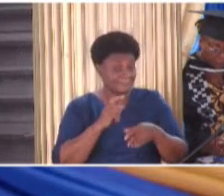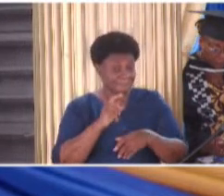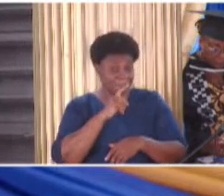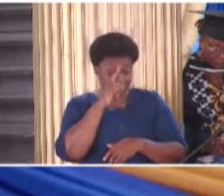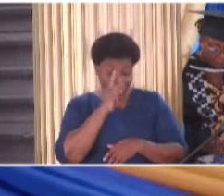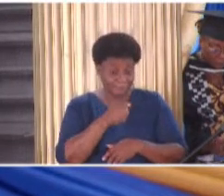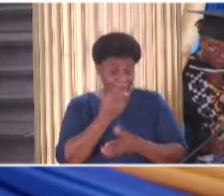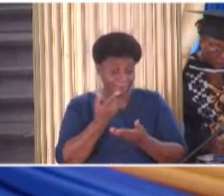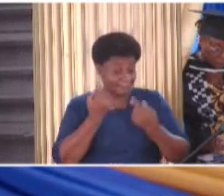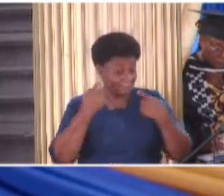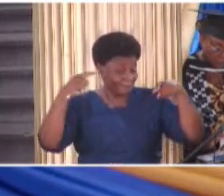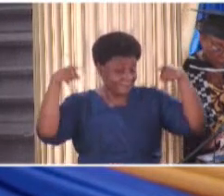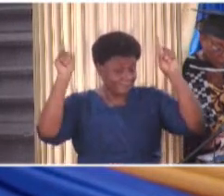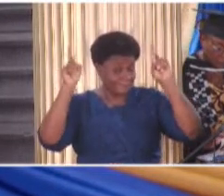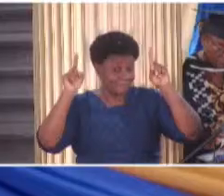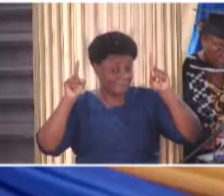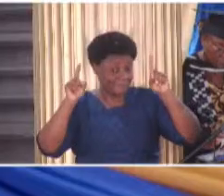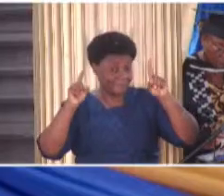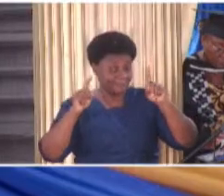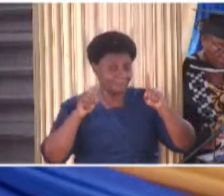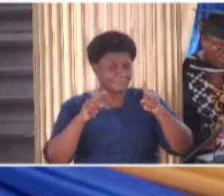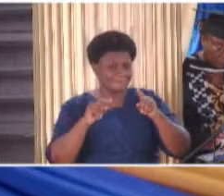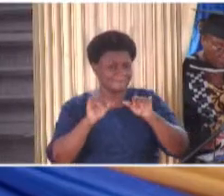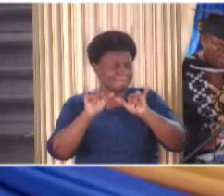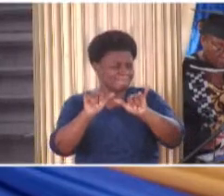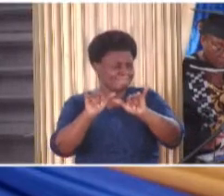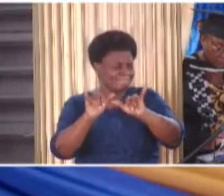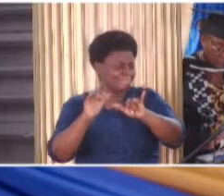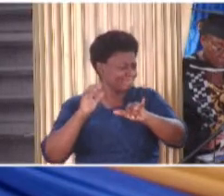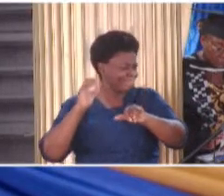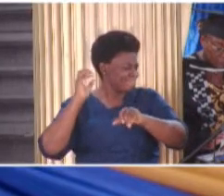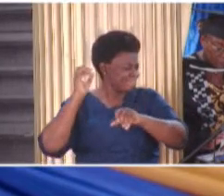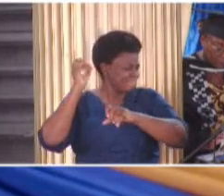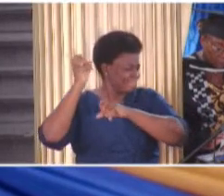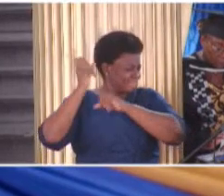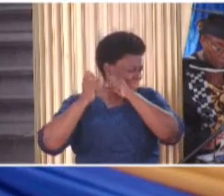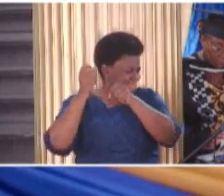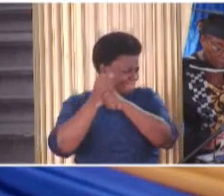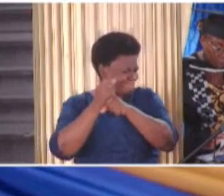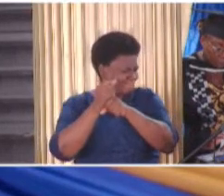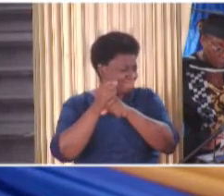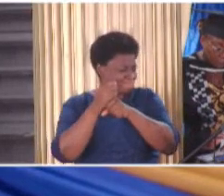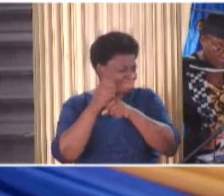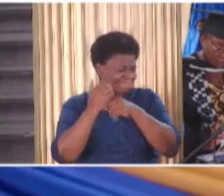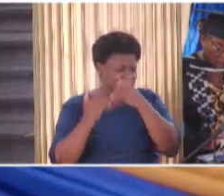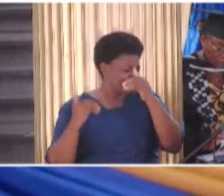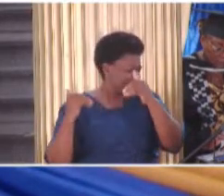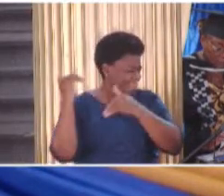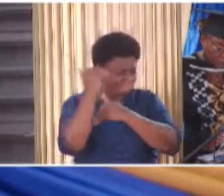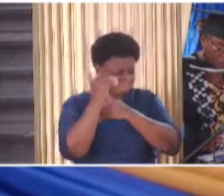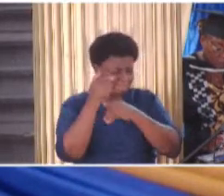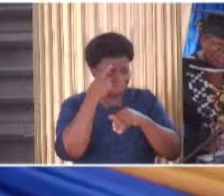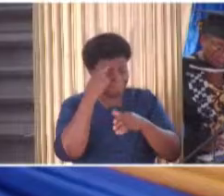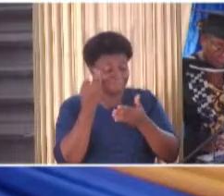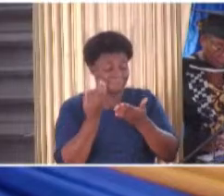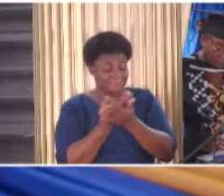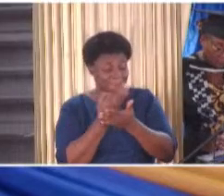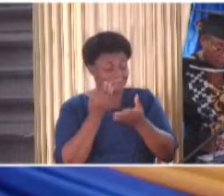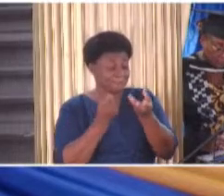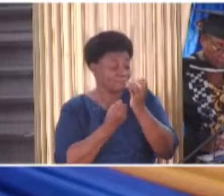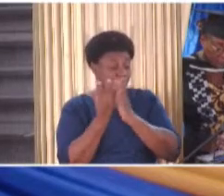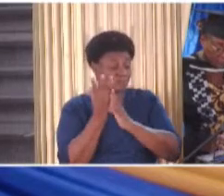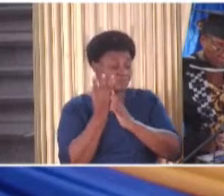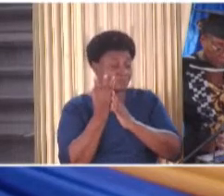success transcends mere technological advancement or financial growth. It